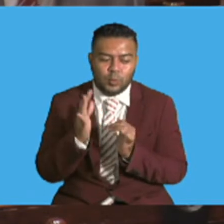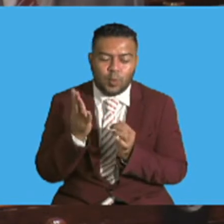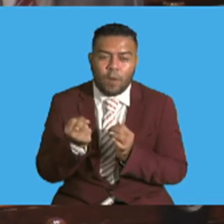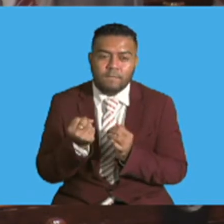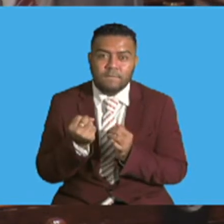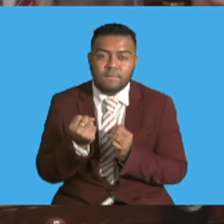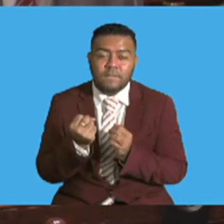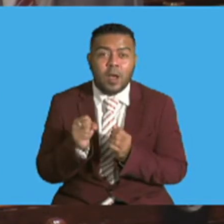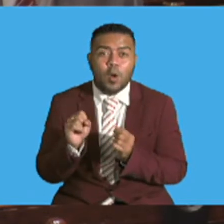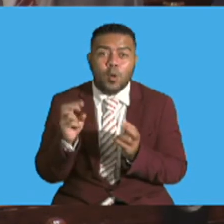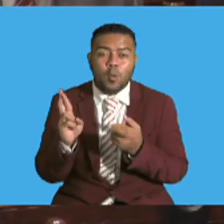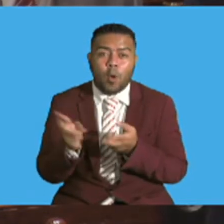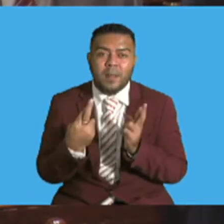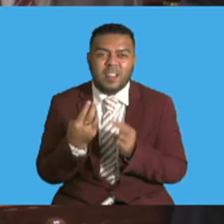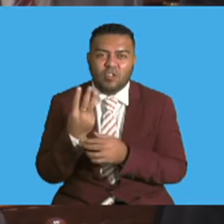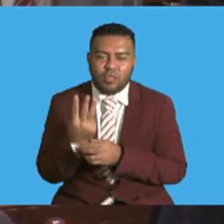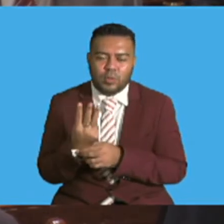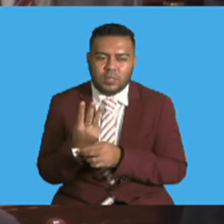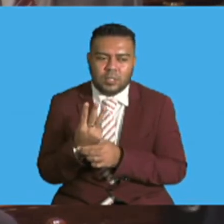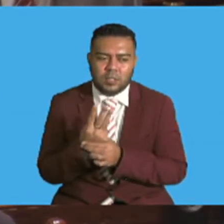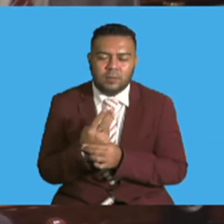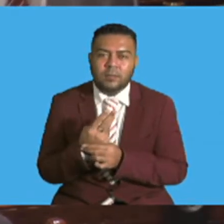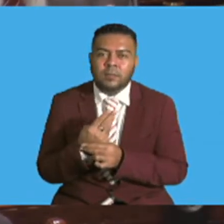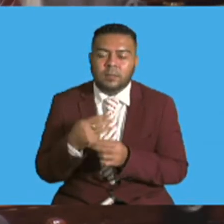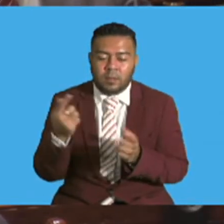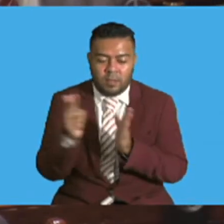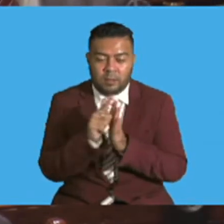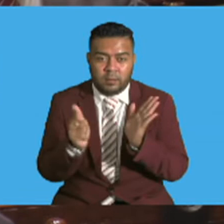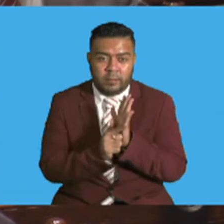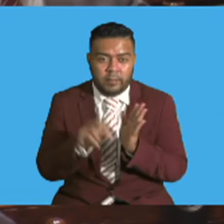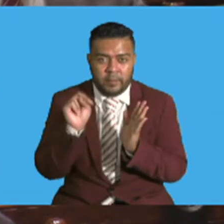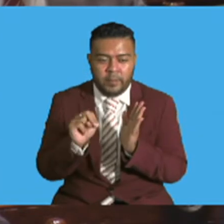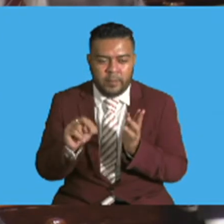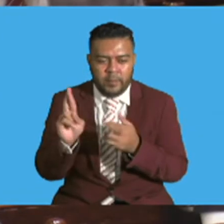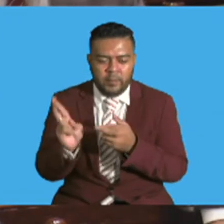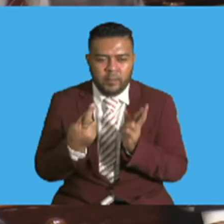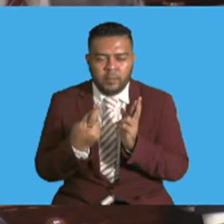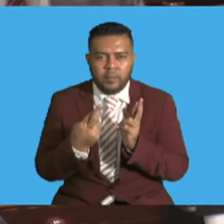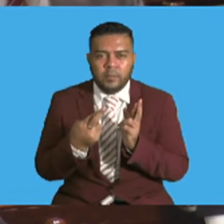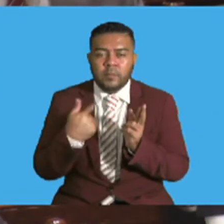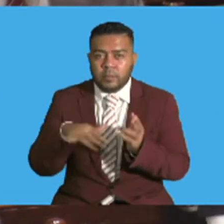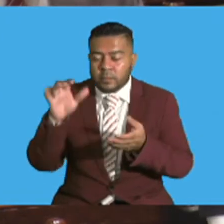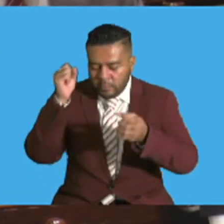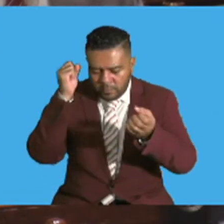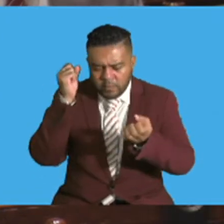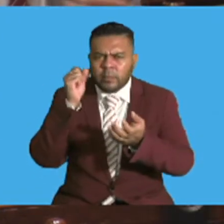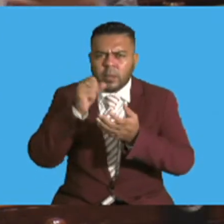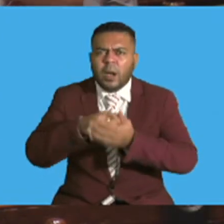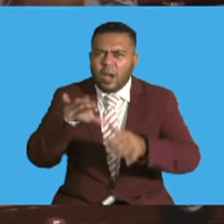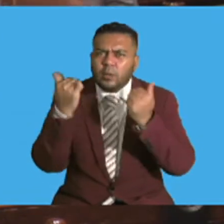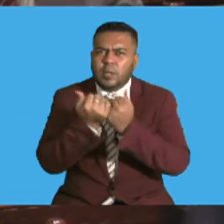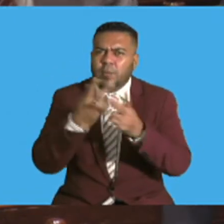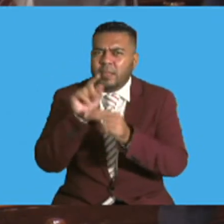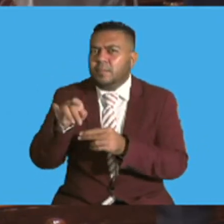Recommendation 3 about the various legislation that needs to be reviewed. And we completely agree with that, Mr. Speaker, sir. As we